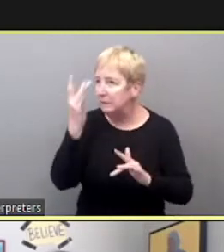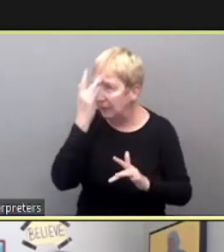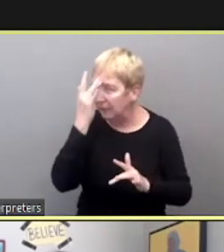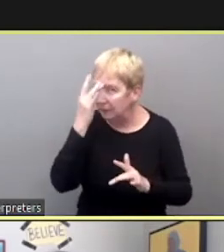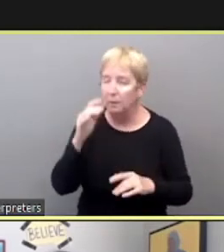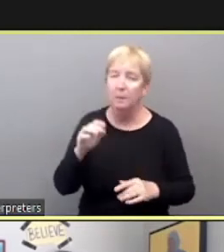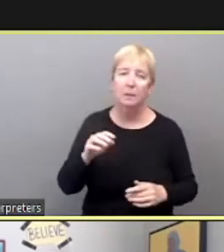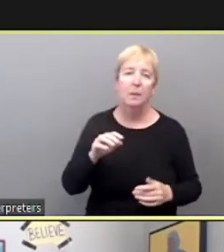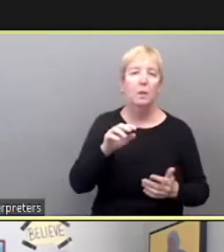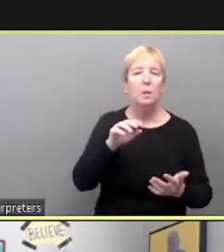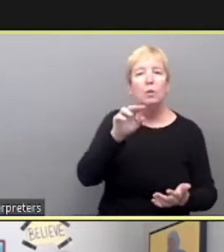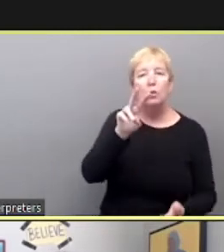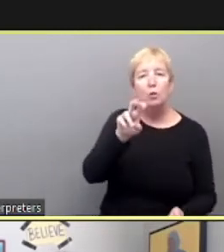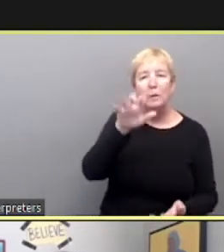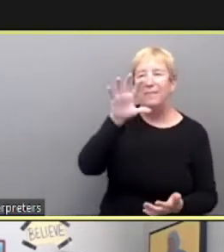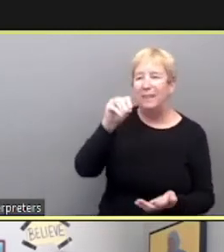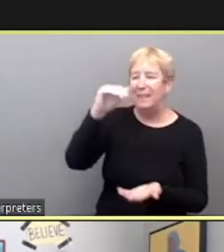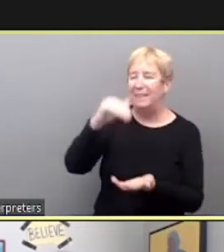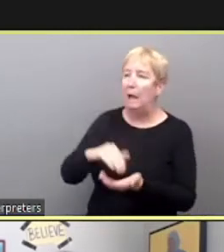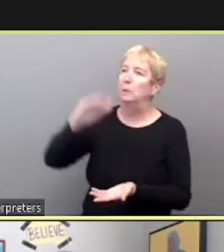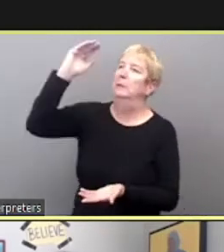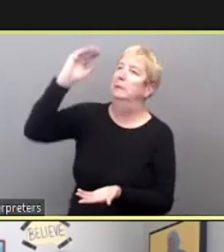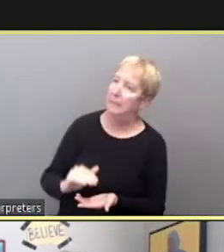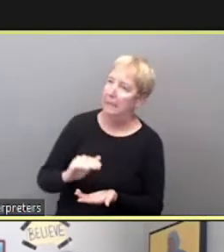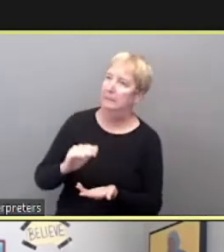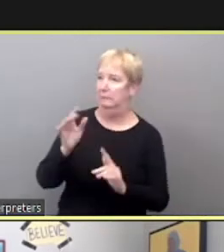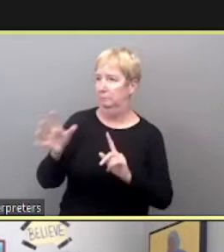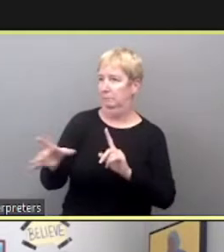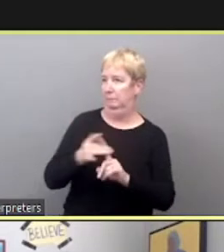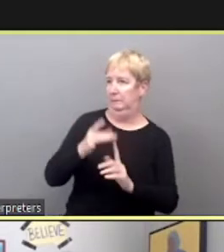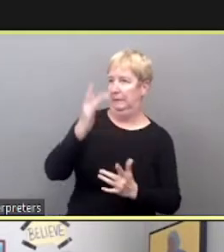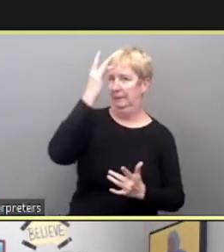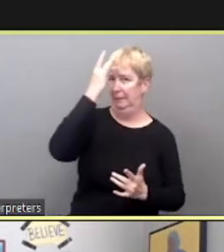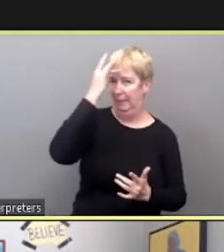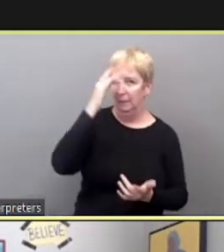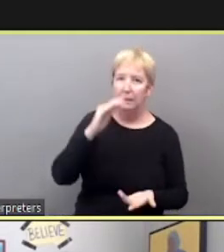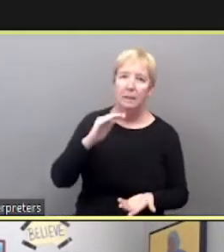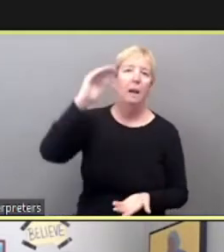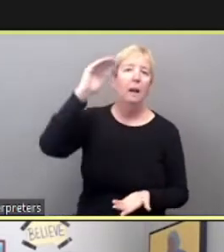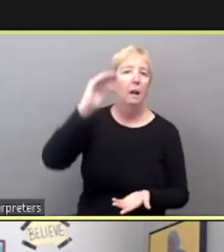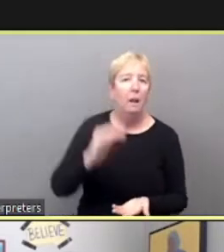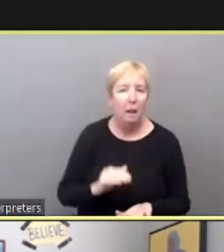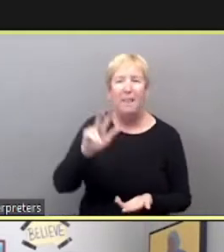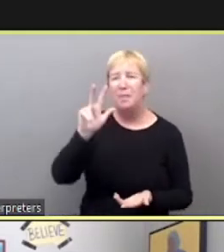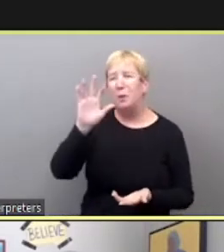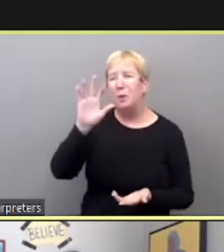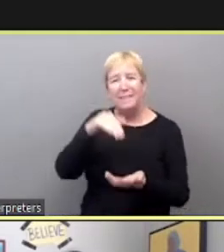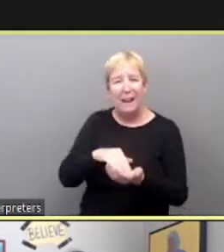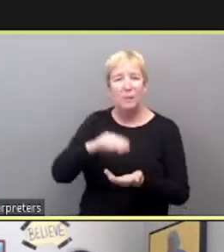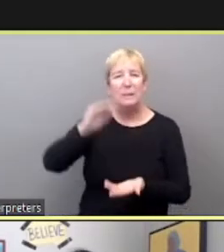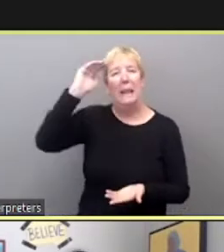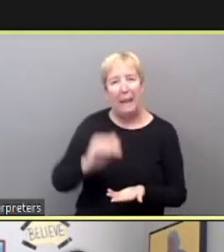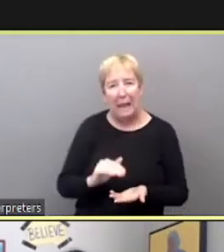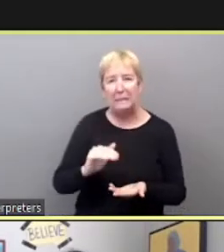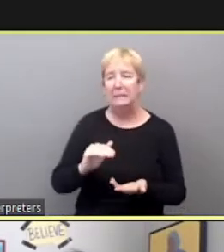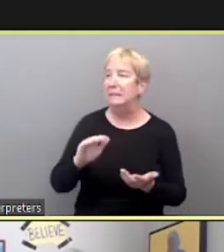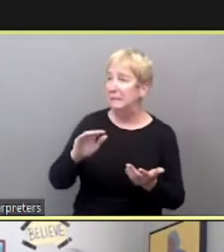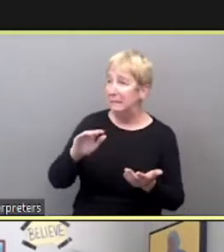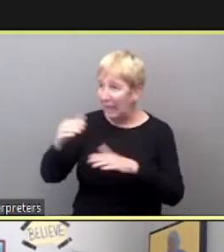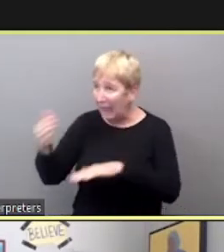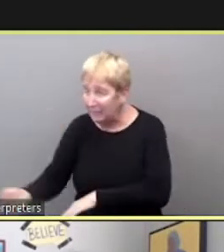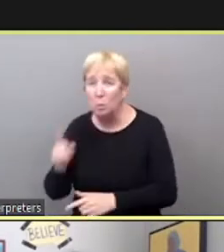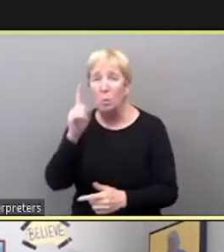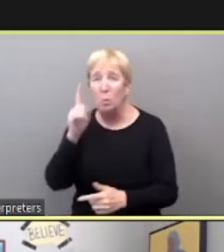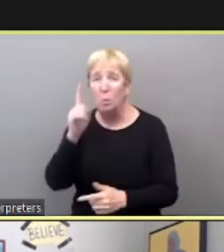a reduction in 100,000 hospitalizations, and 39,000 deaths among seniors. So we're really saving lives when we give